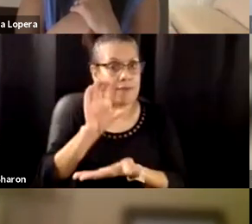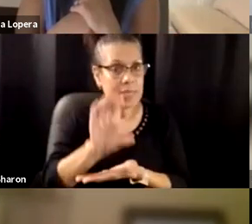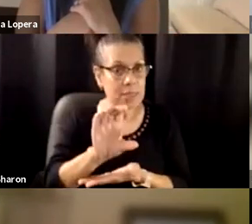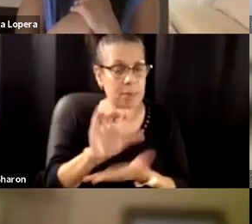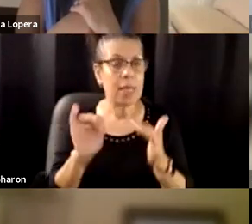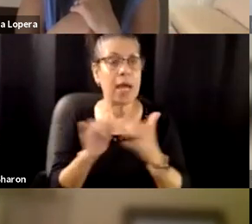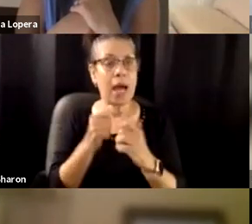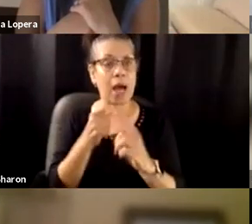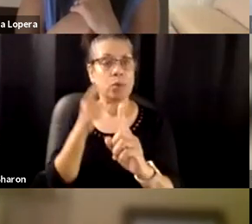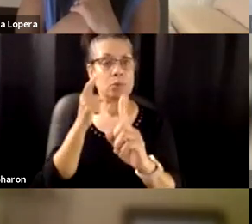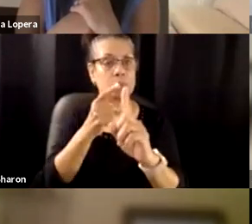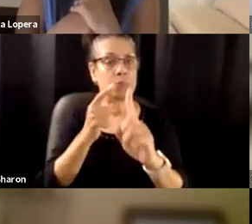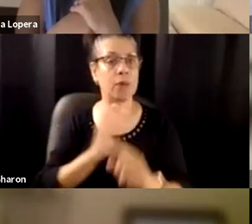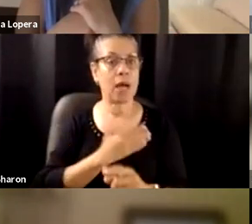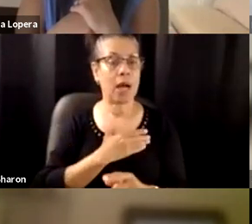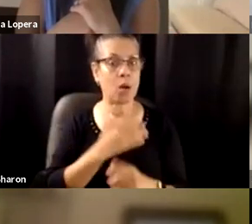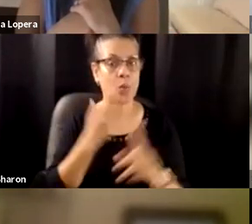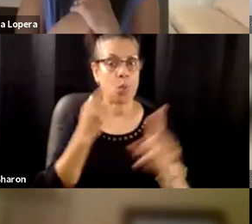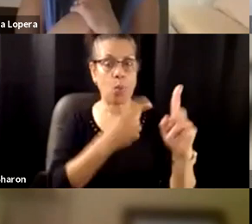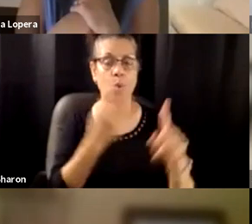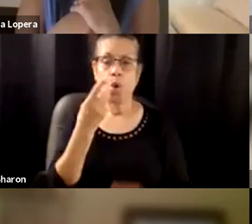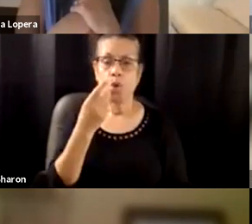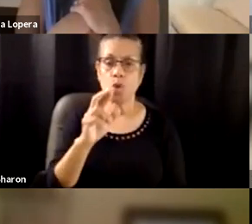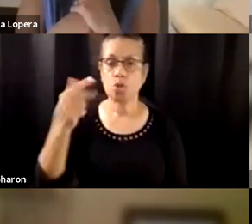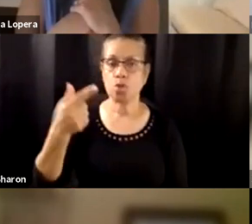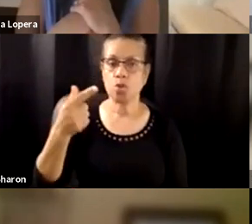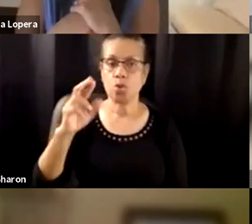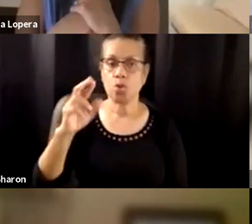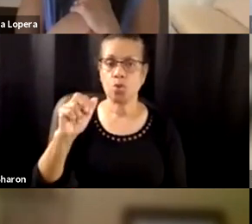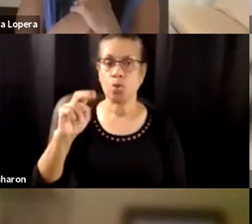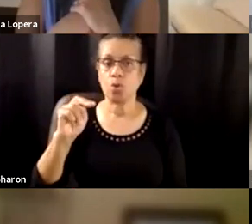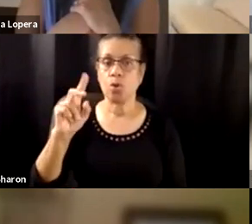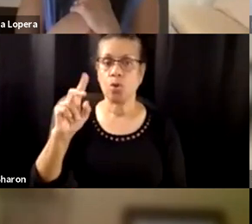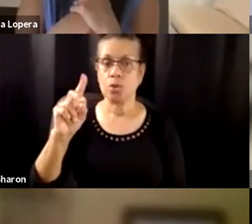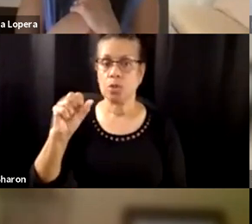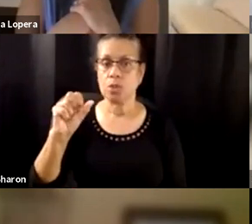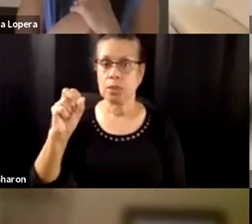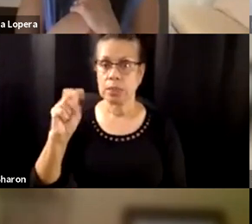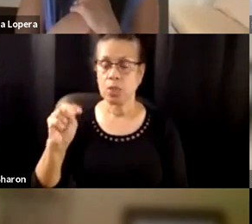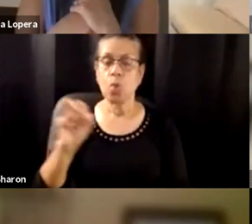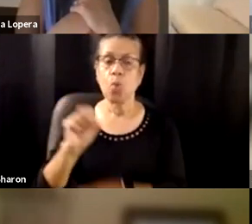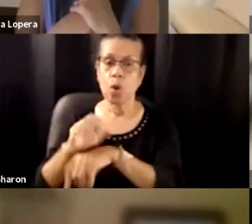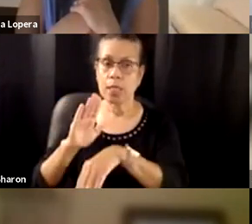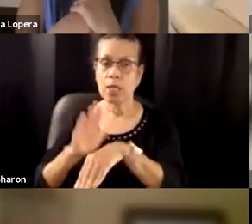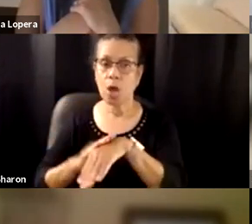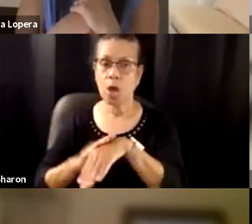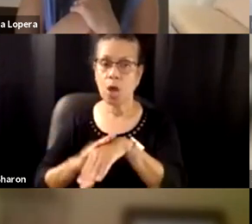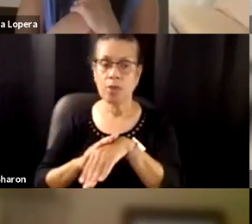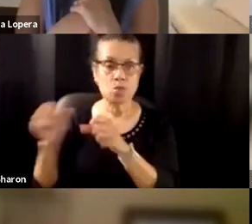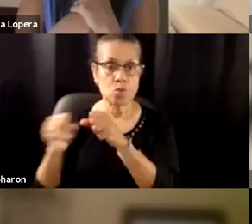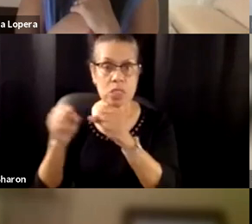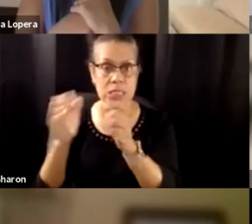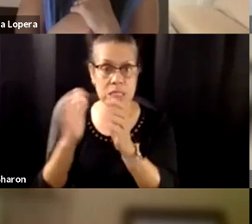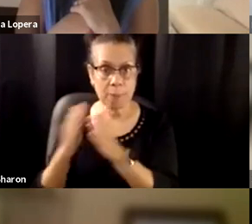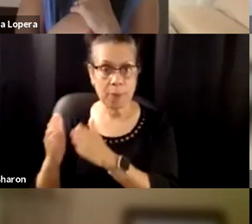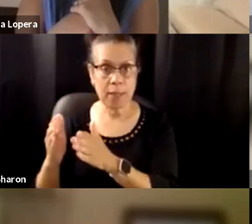our goal and i think charles grants and dr granson and his team are working a lot on the strategic plan and our measurable goals that's